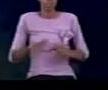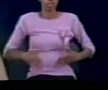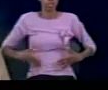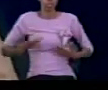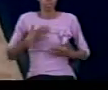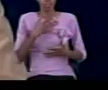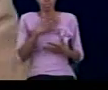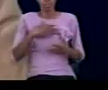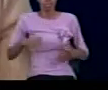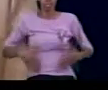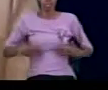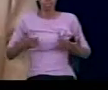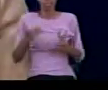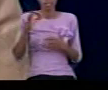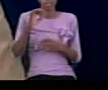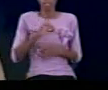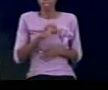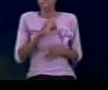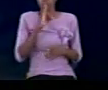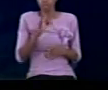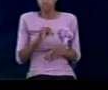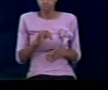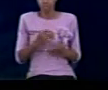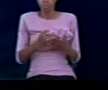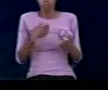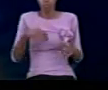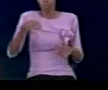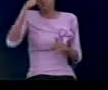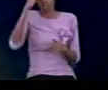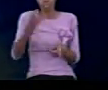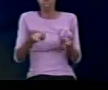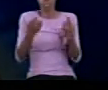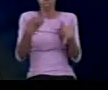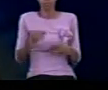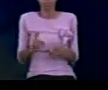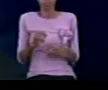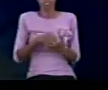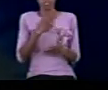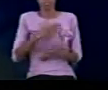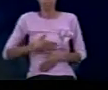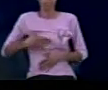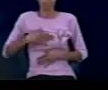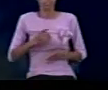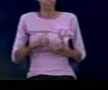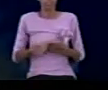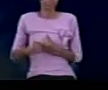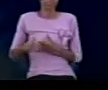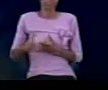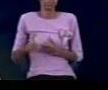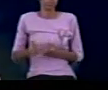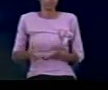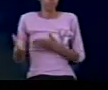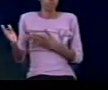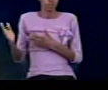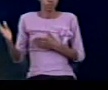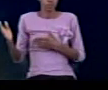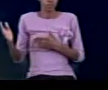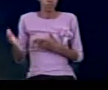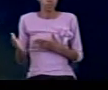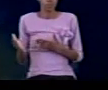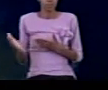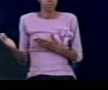kickstarts. But before he comes up, it is my pleasure to present to you the music minister for this